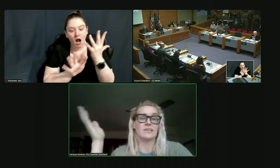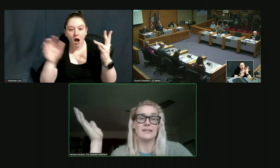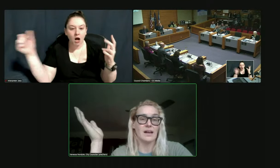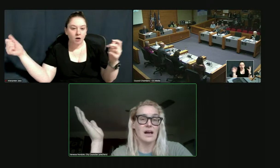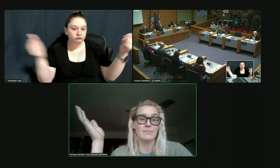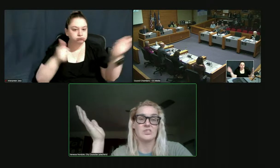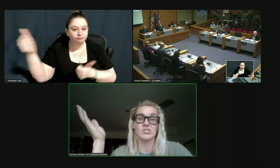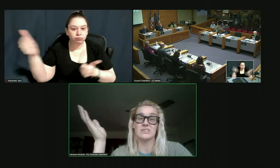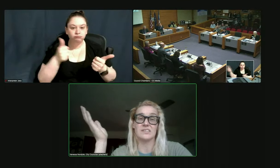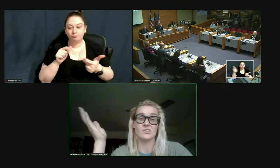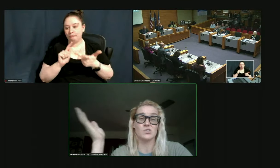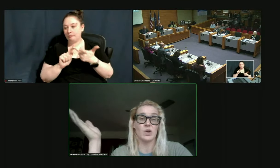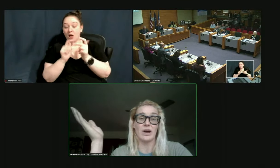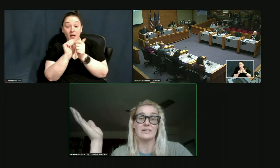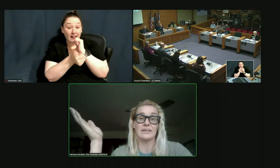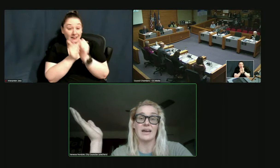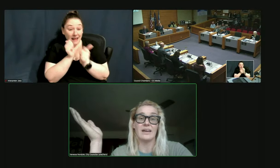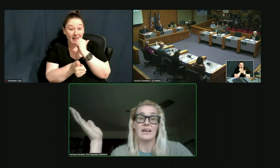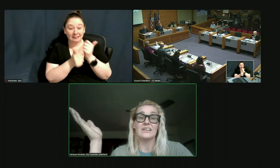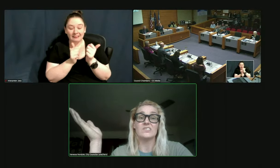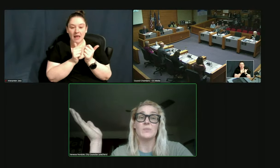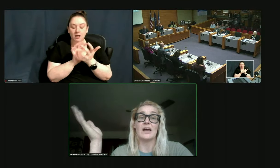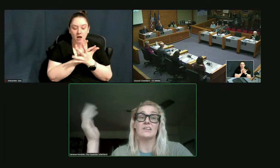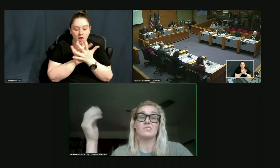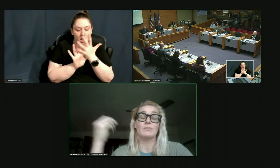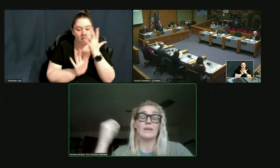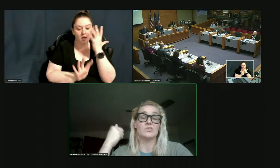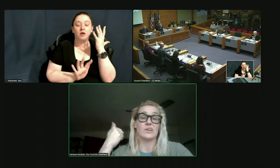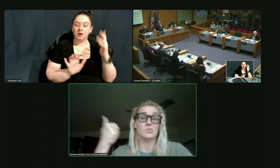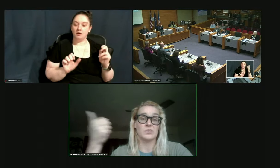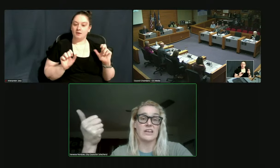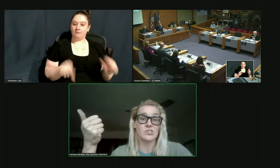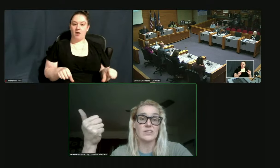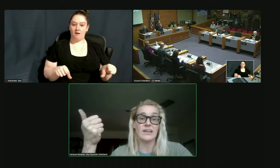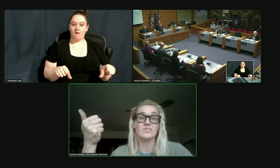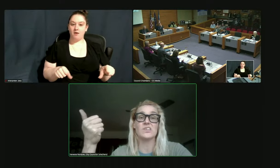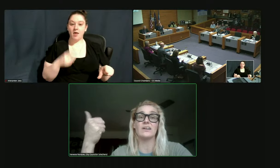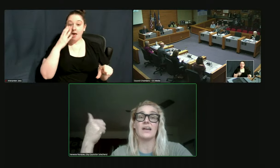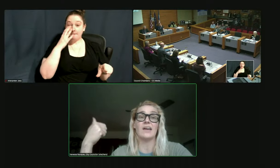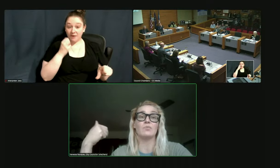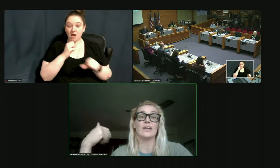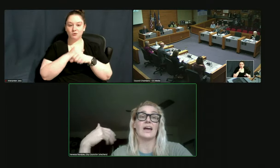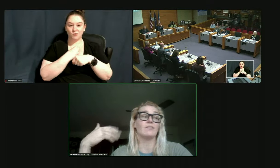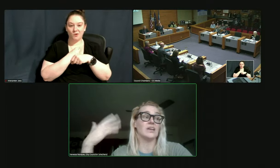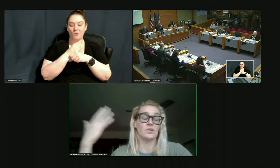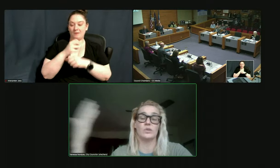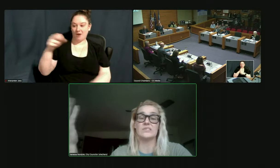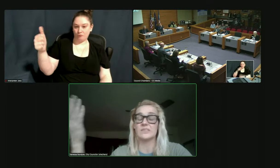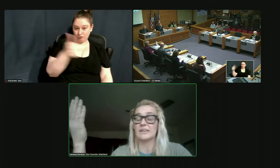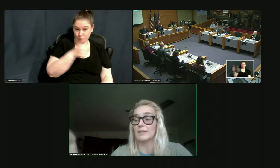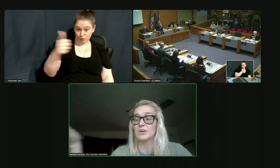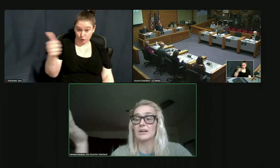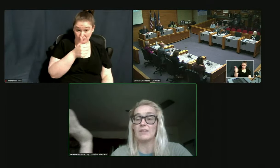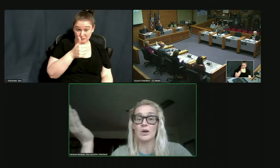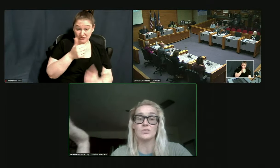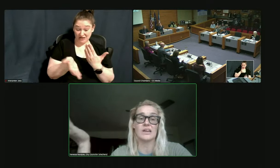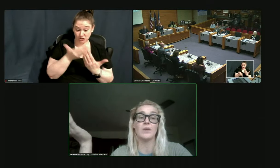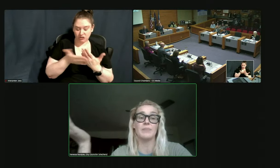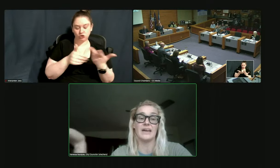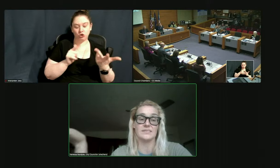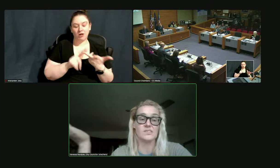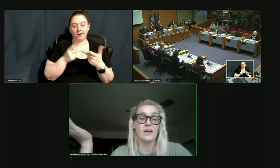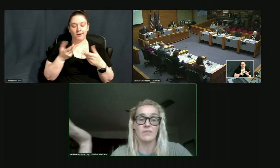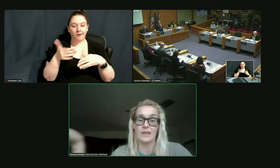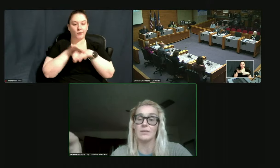kinds of athletic competitions and so on. And it's because we've made transportation easier and we have increased the number of